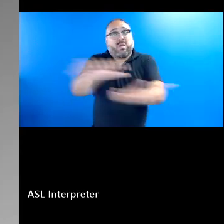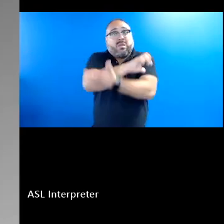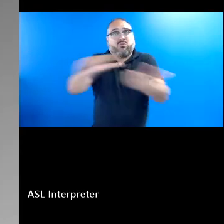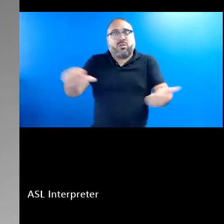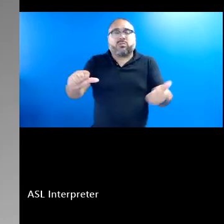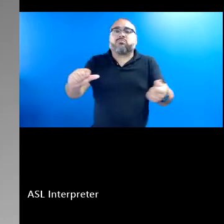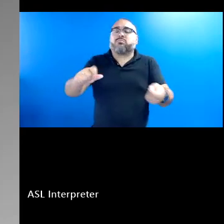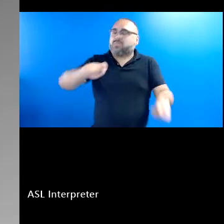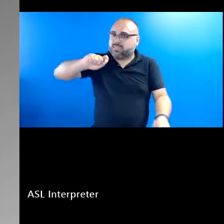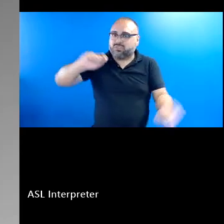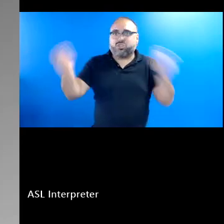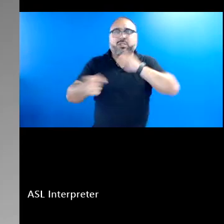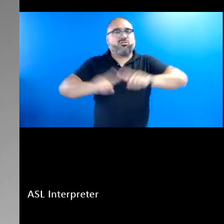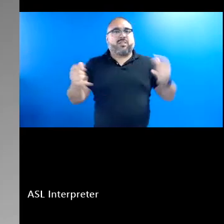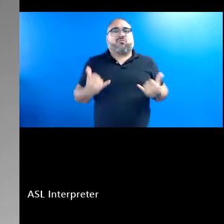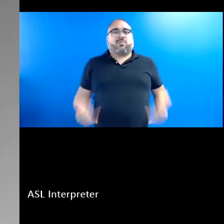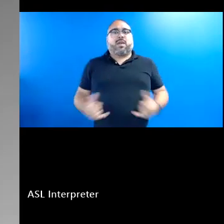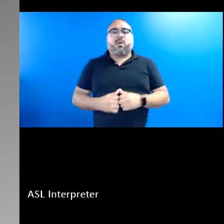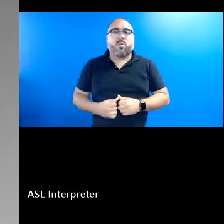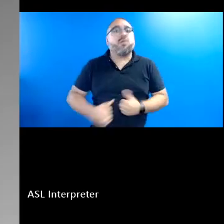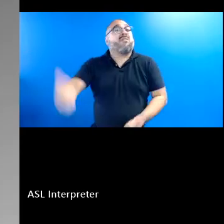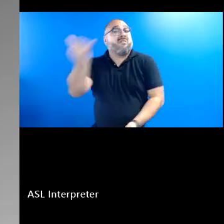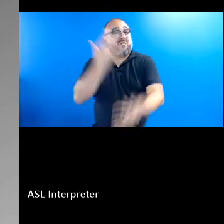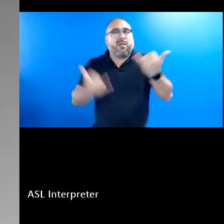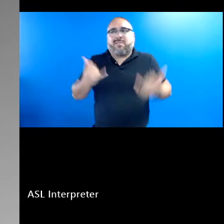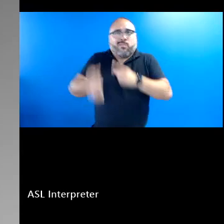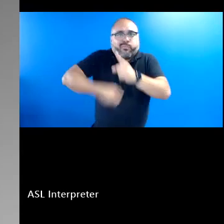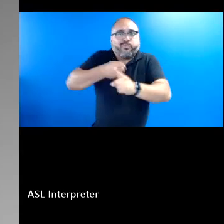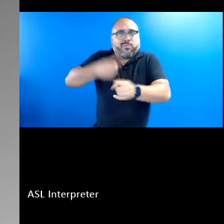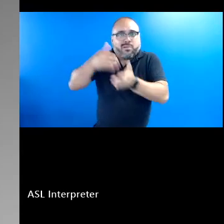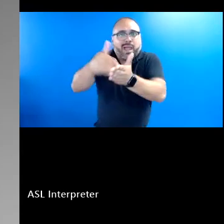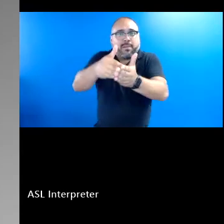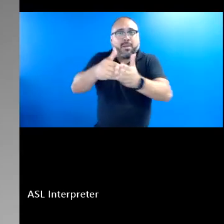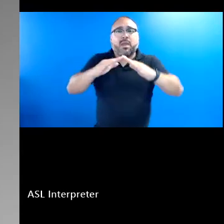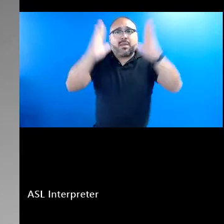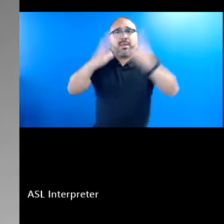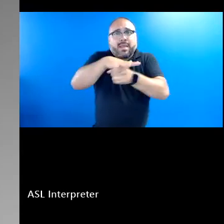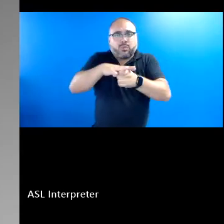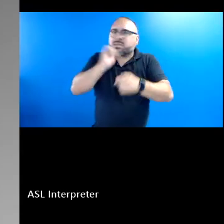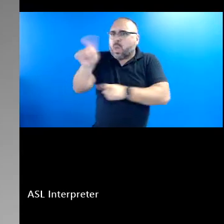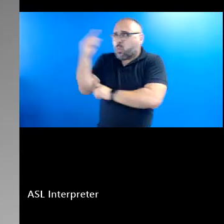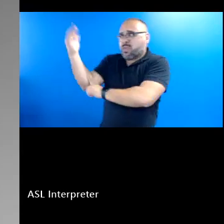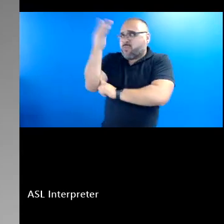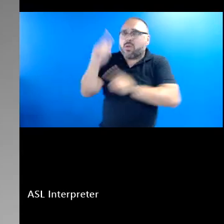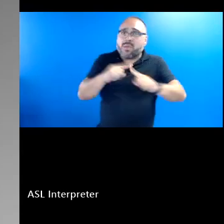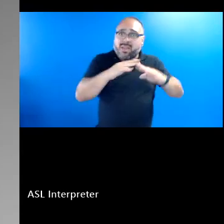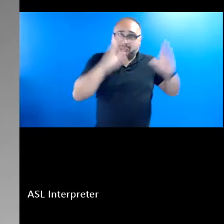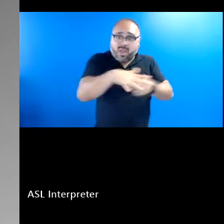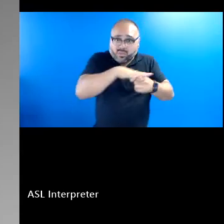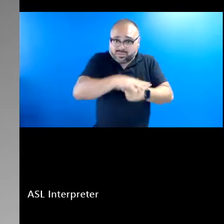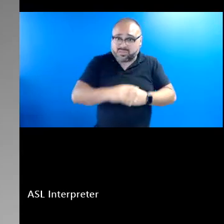regardless of the source. Wildfires are now occurring more frequently in neighborhoods, not just forests. It's notable that we've already